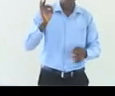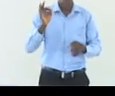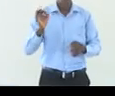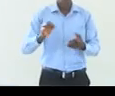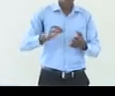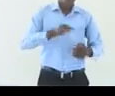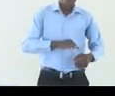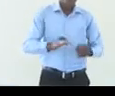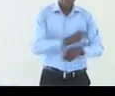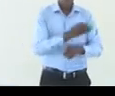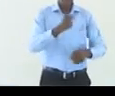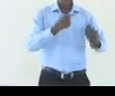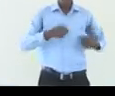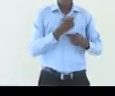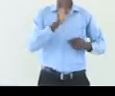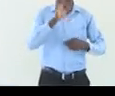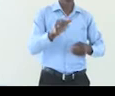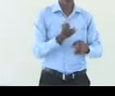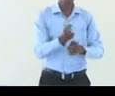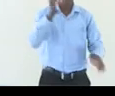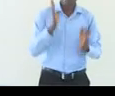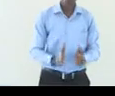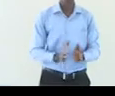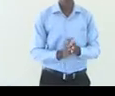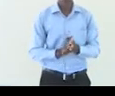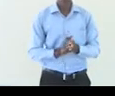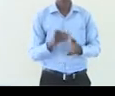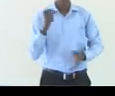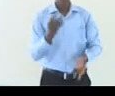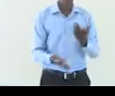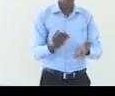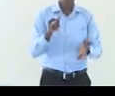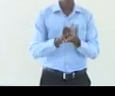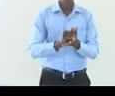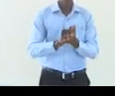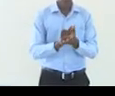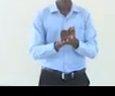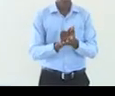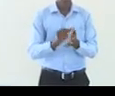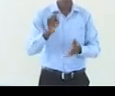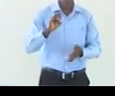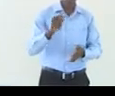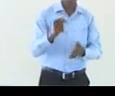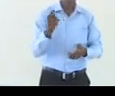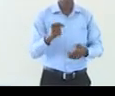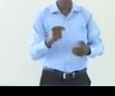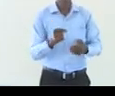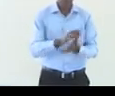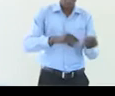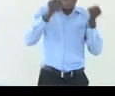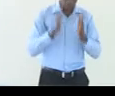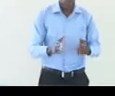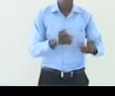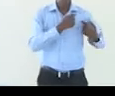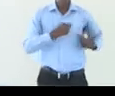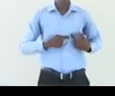and enkindle in them the fire of your love. The fire that sets the hearts of believers in flame so